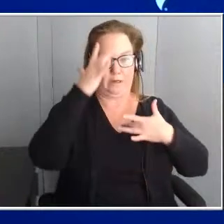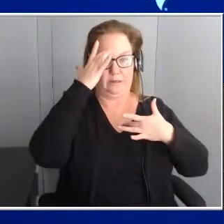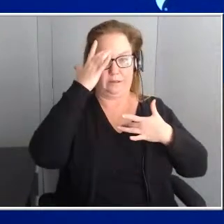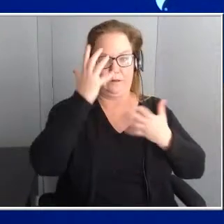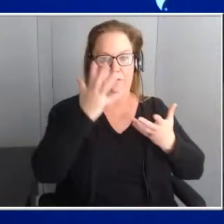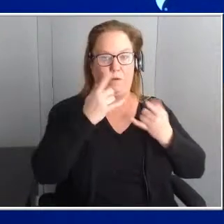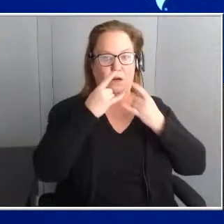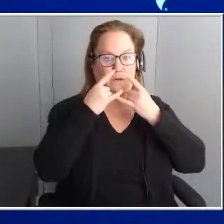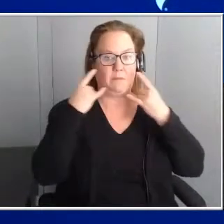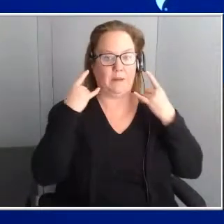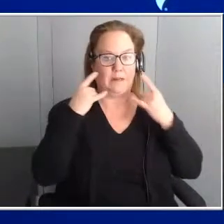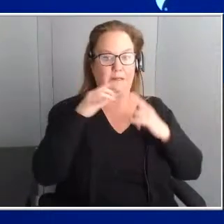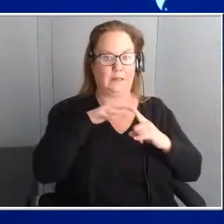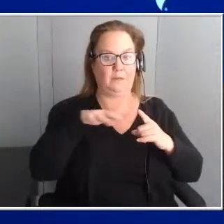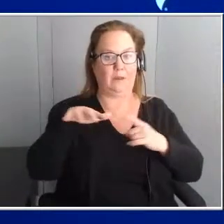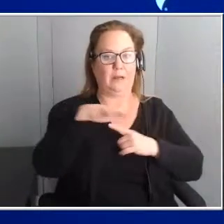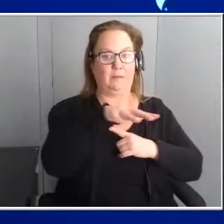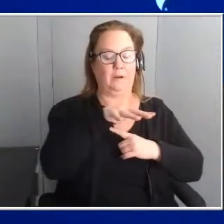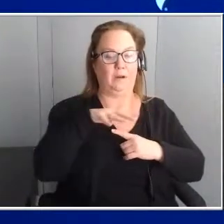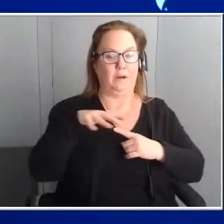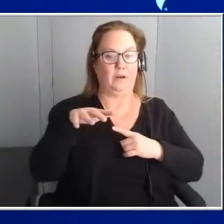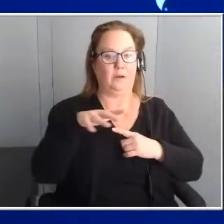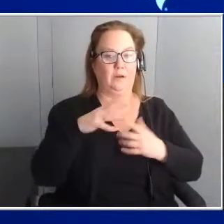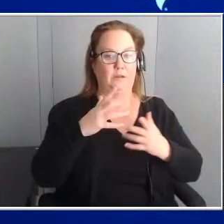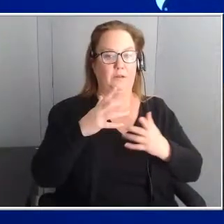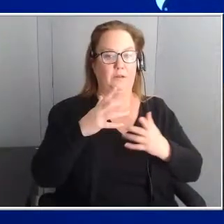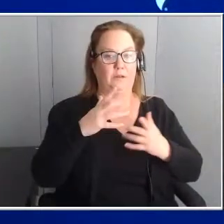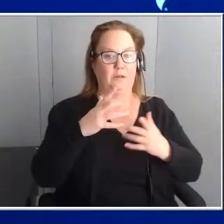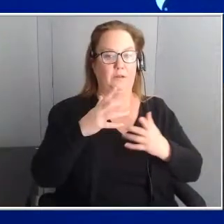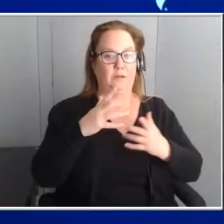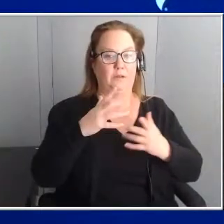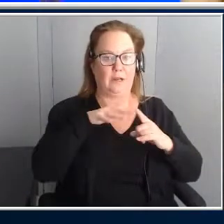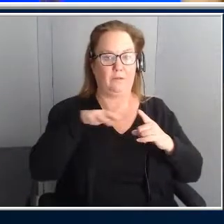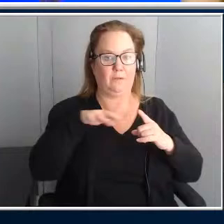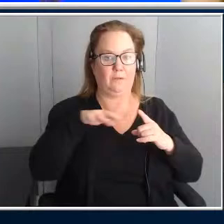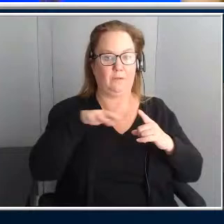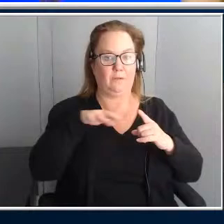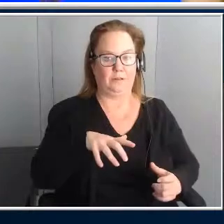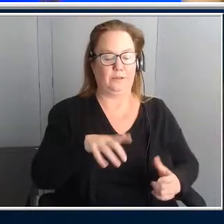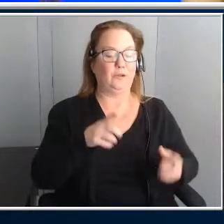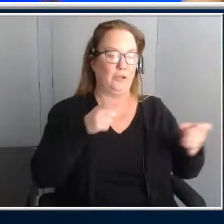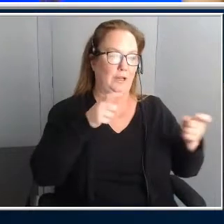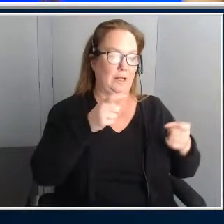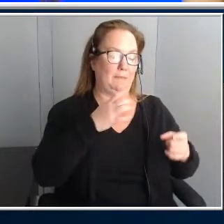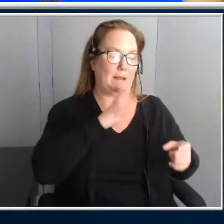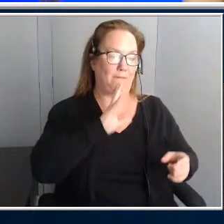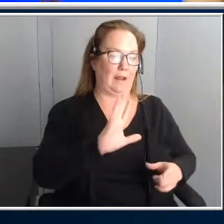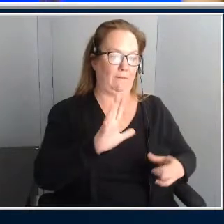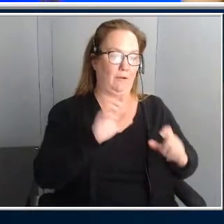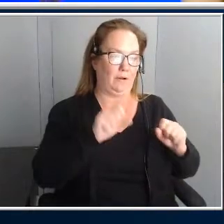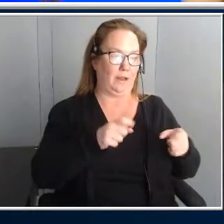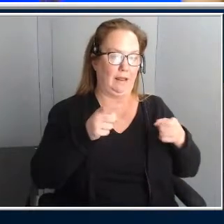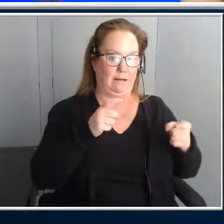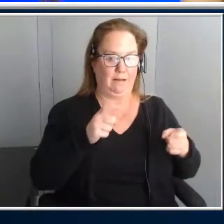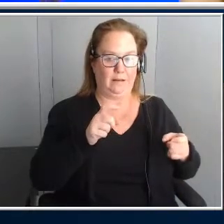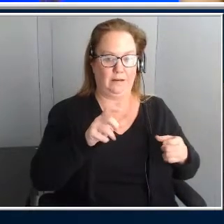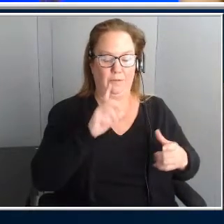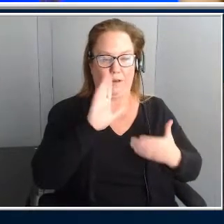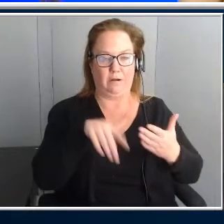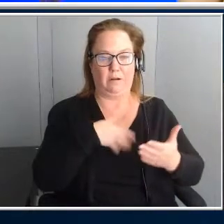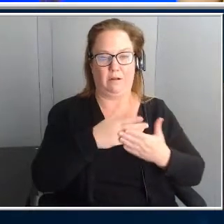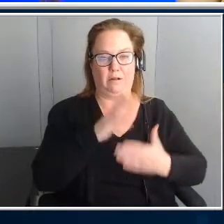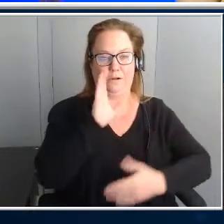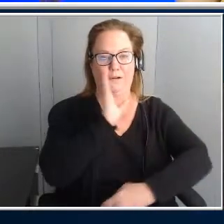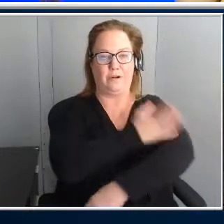a mask around the neighborhood because she just wanted to protect her neighbors. Oh, that's sweet. So she can handle that, and so can we all. It's the daughter of a